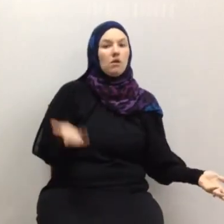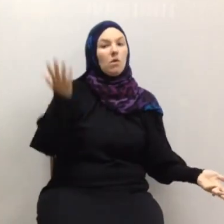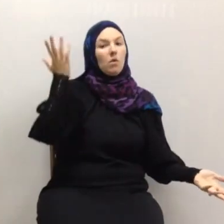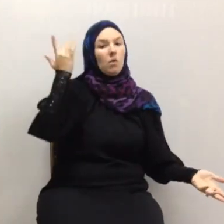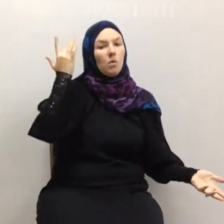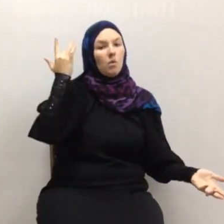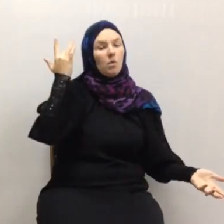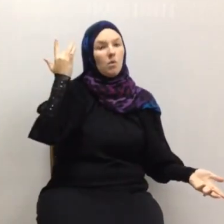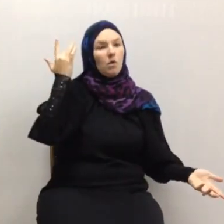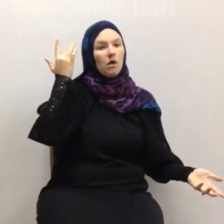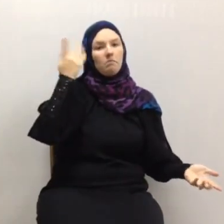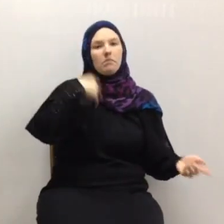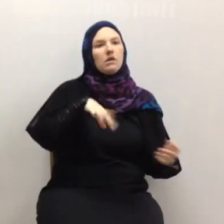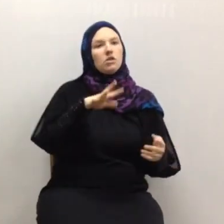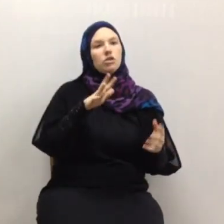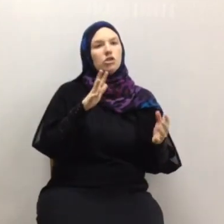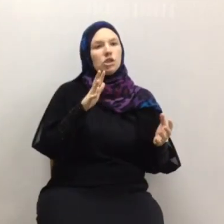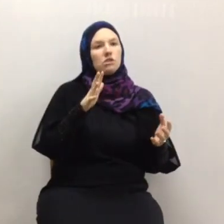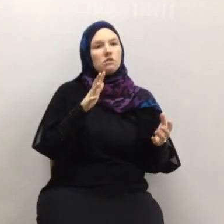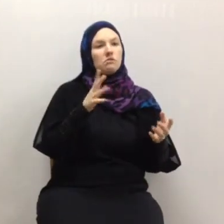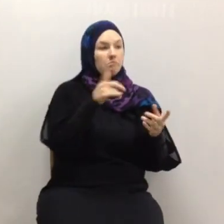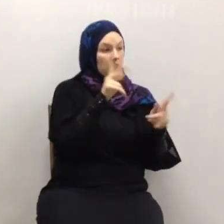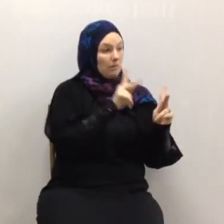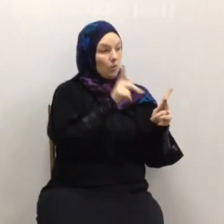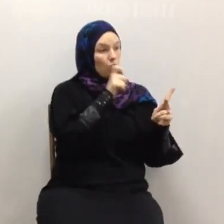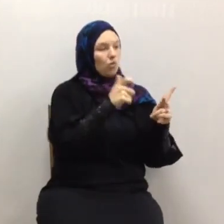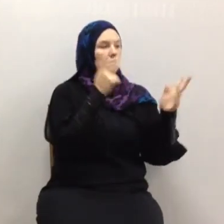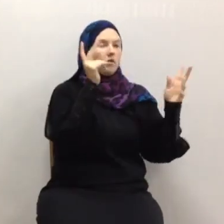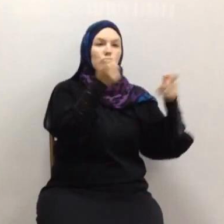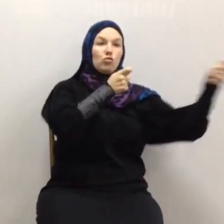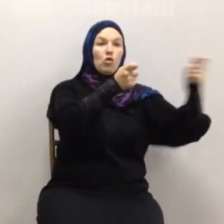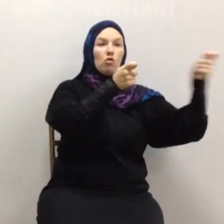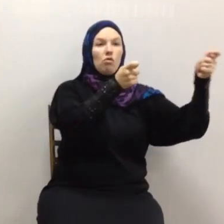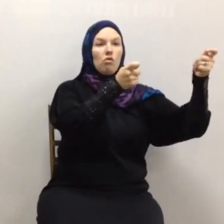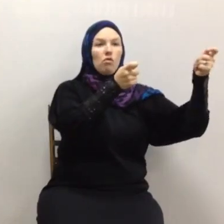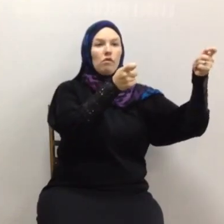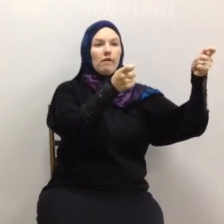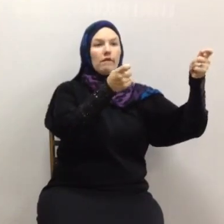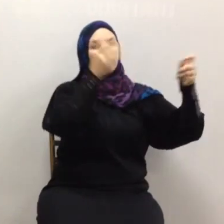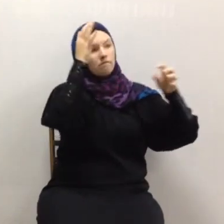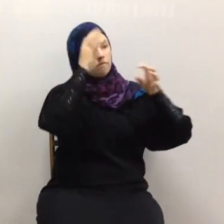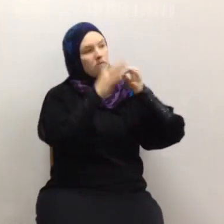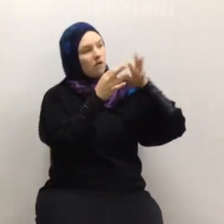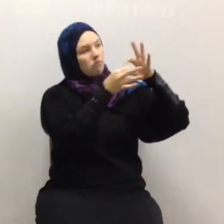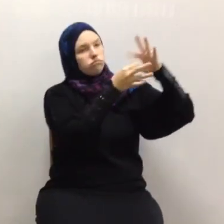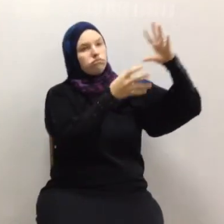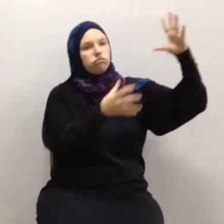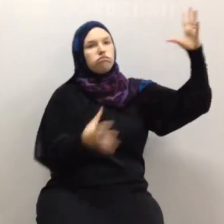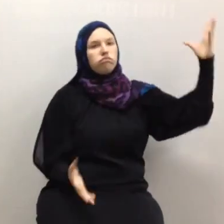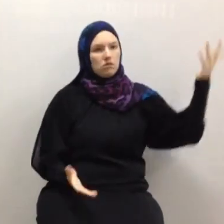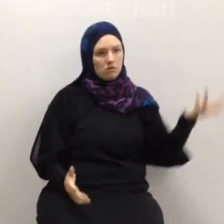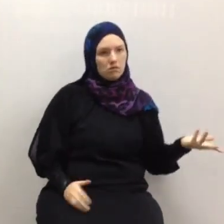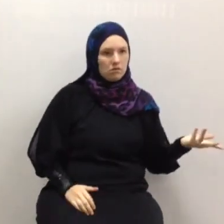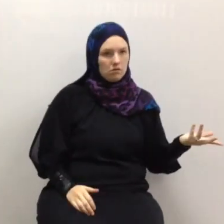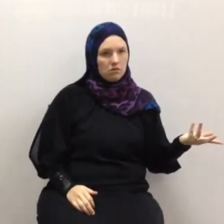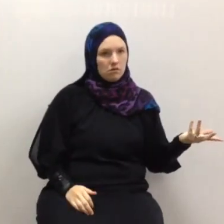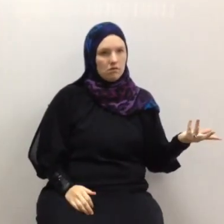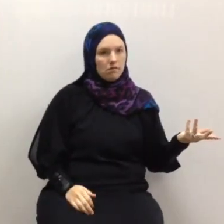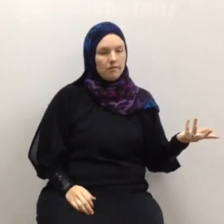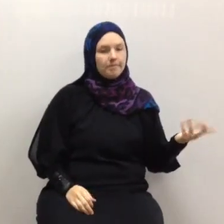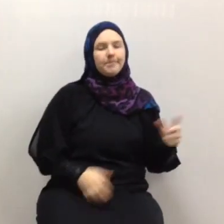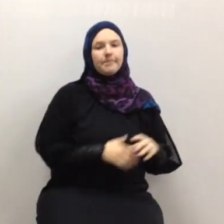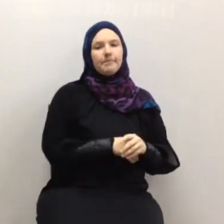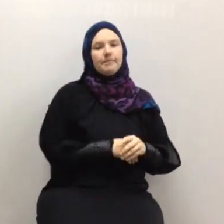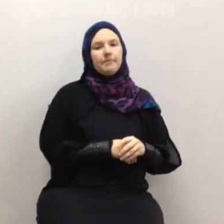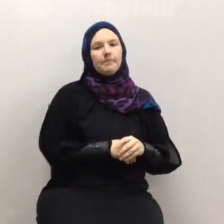ship. The train is getting wrecked more than once, but people like to fix it and keep going in the same